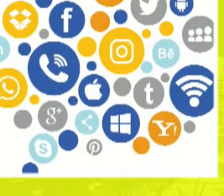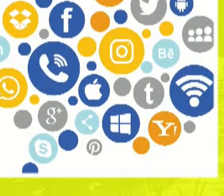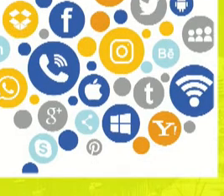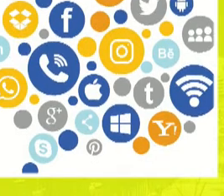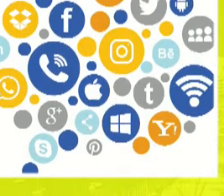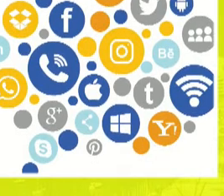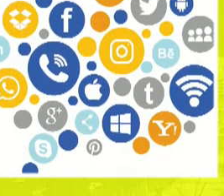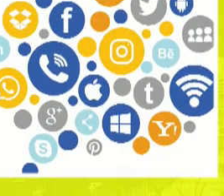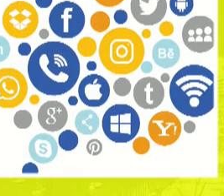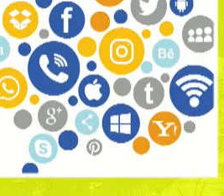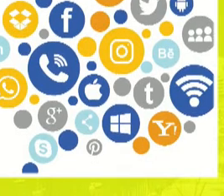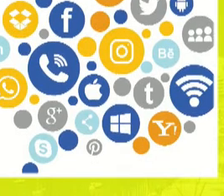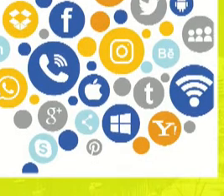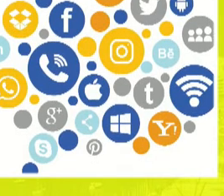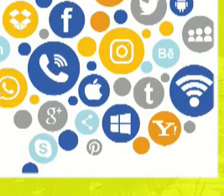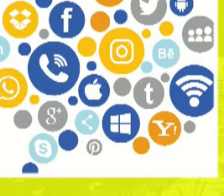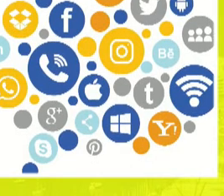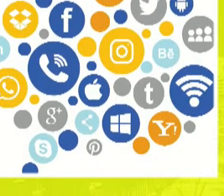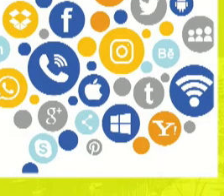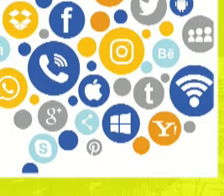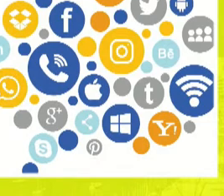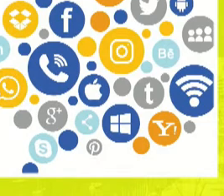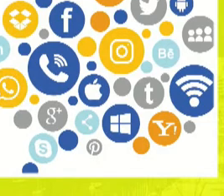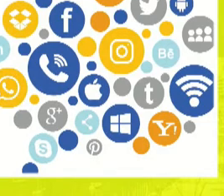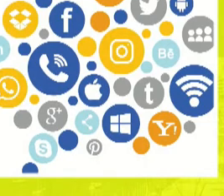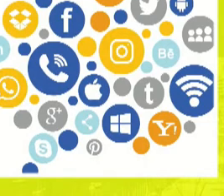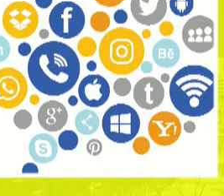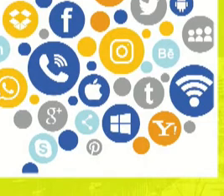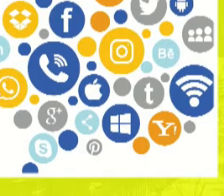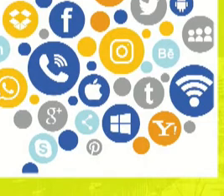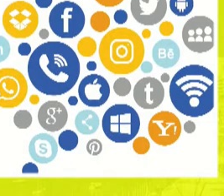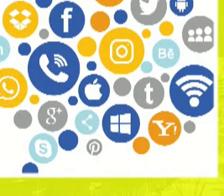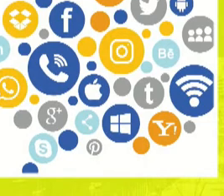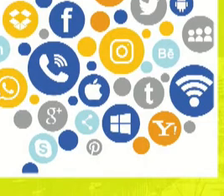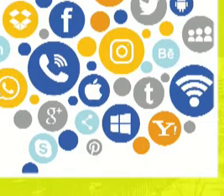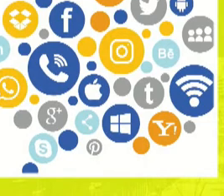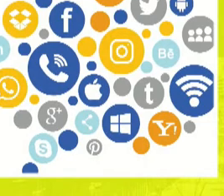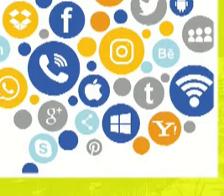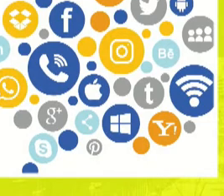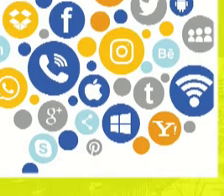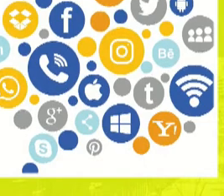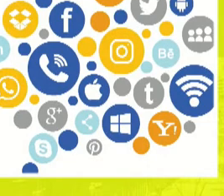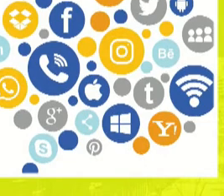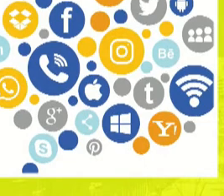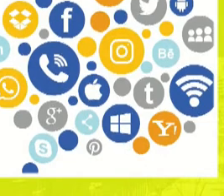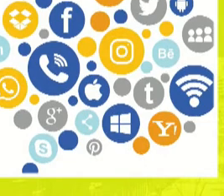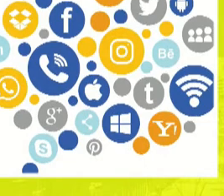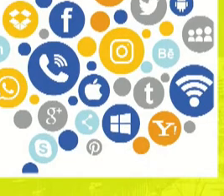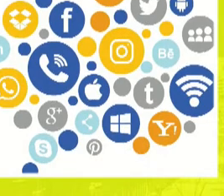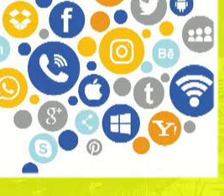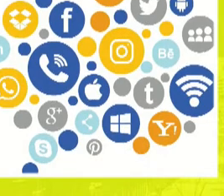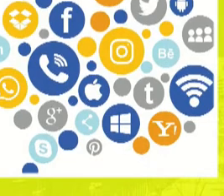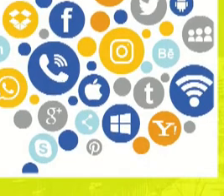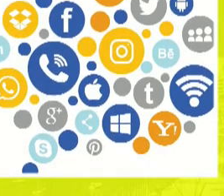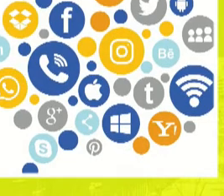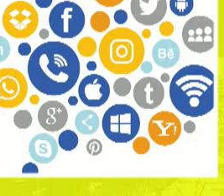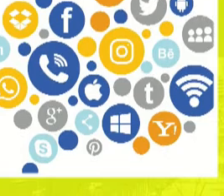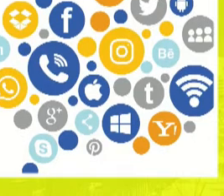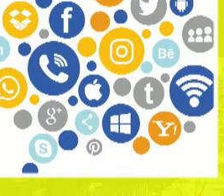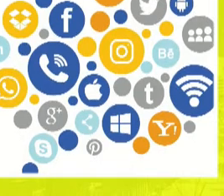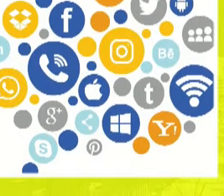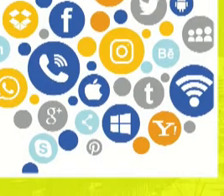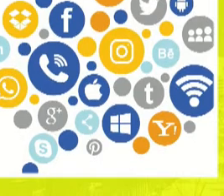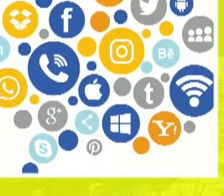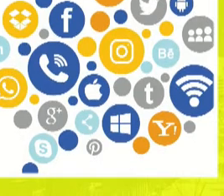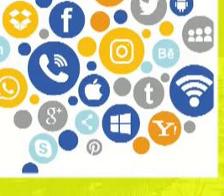much thinking of the psychology of education but the development of competencies